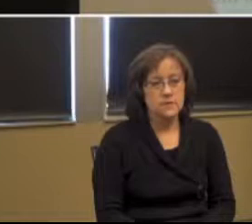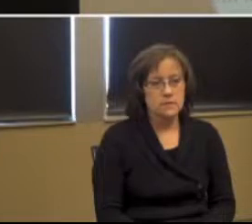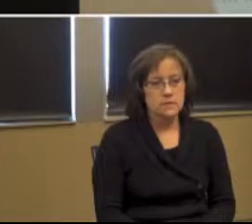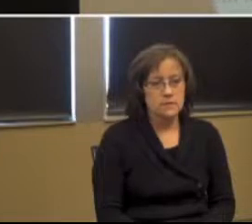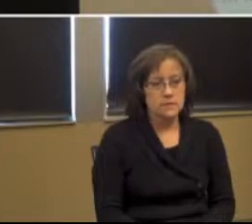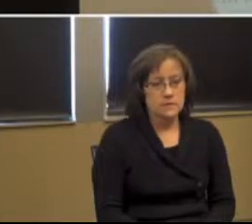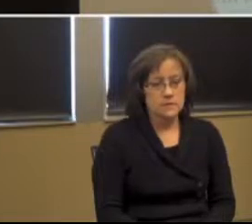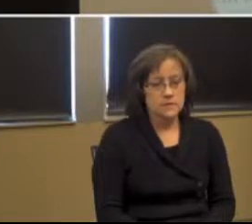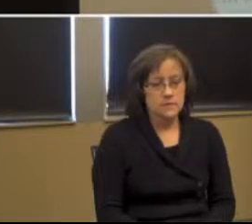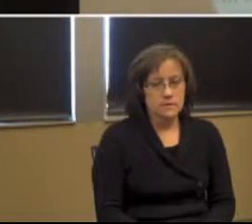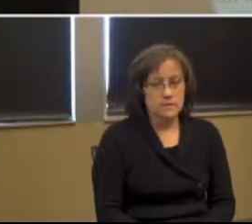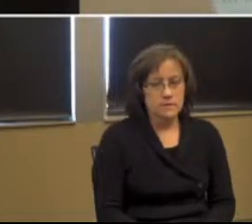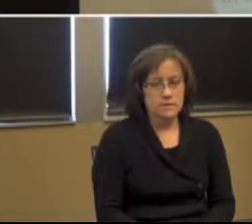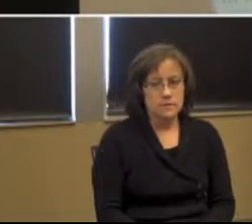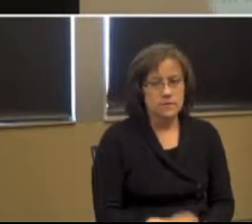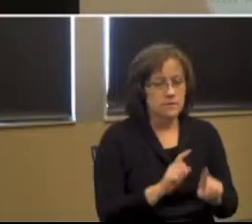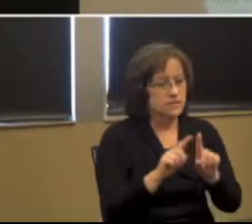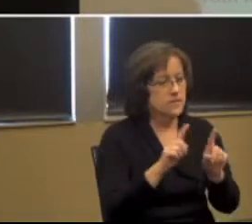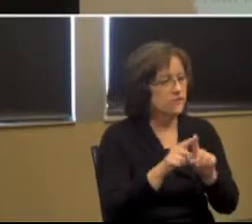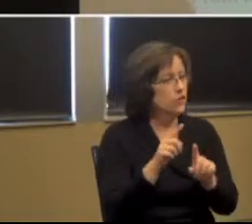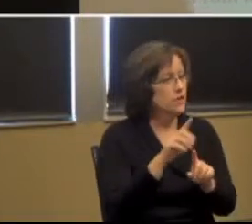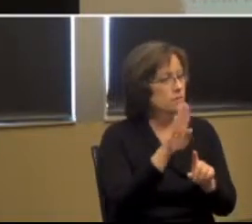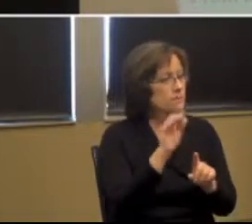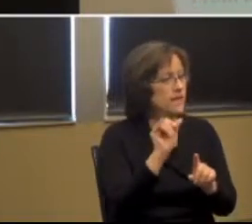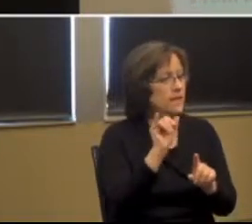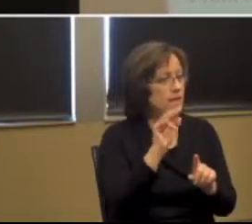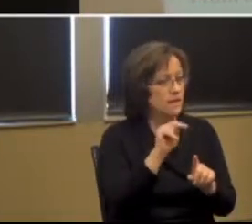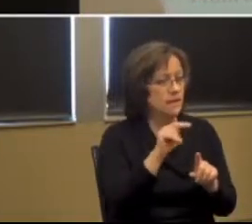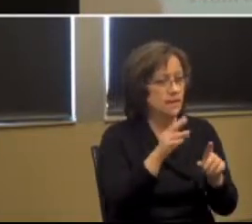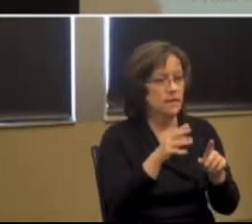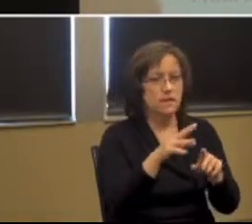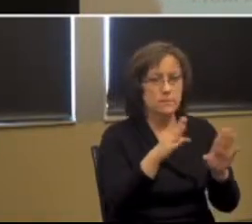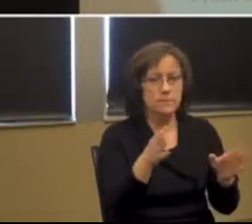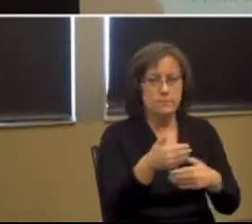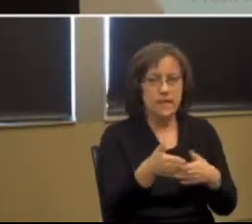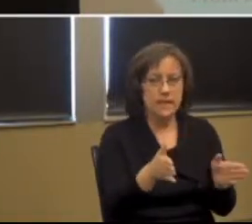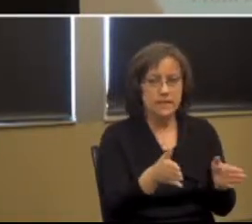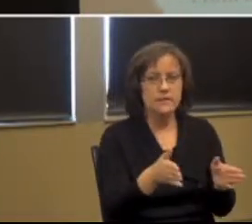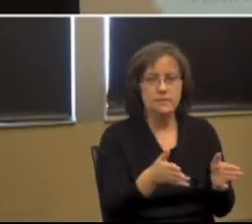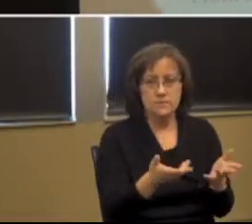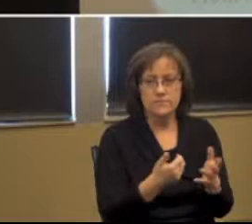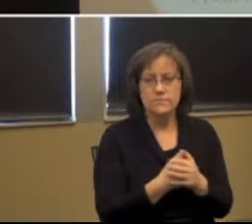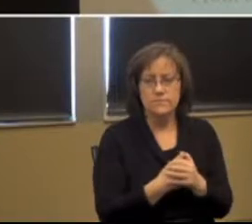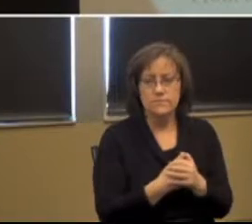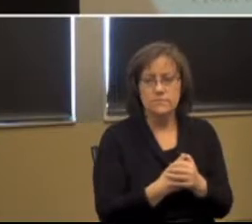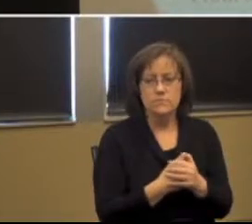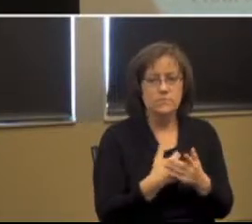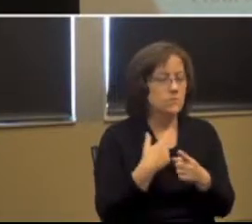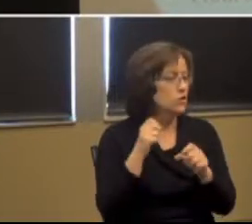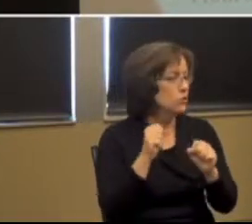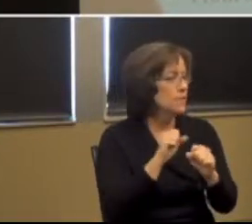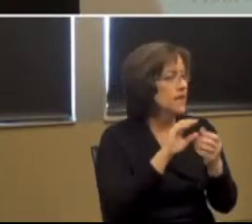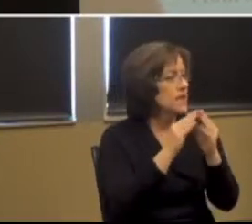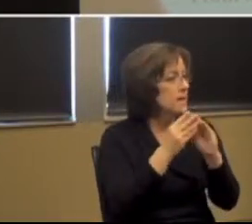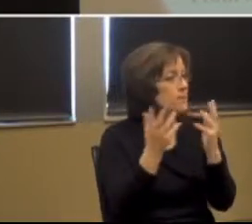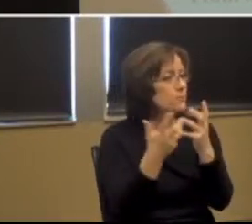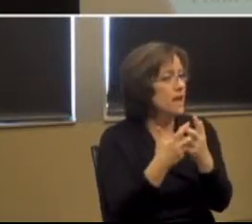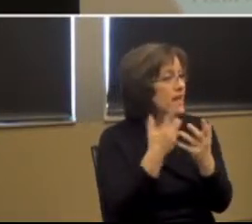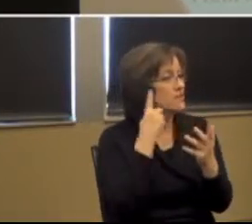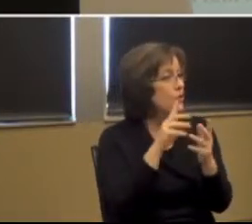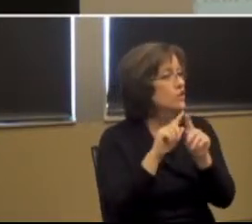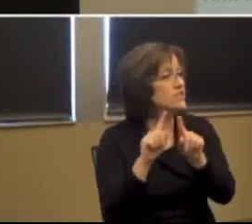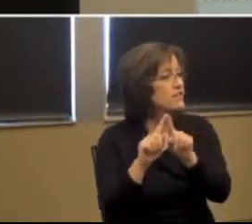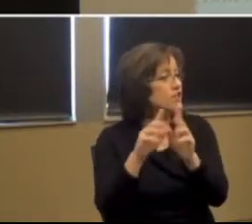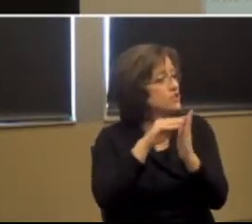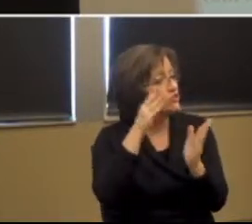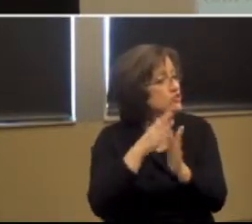Here's different bins. So that's a number match system. And that could be a number matches for different students. So you